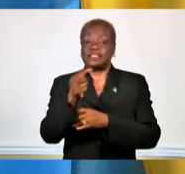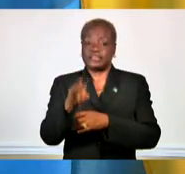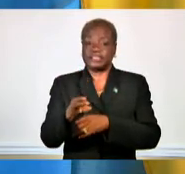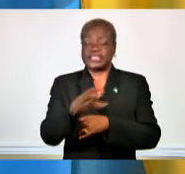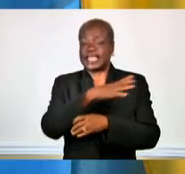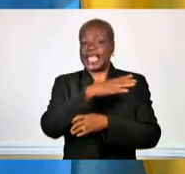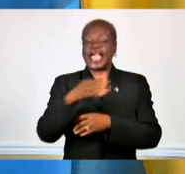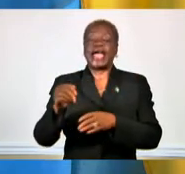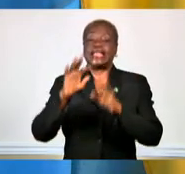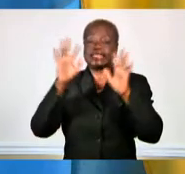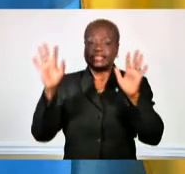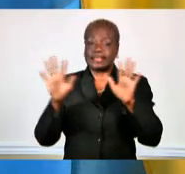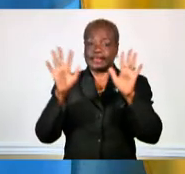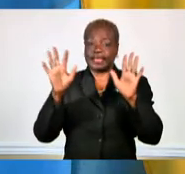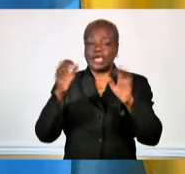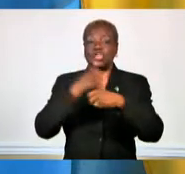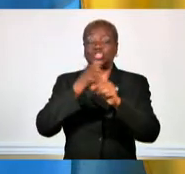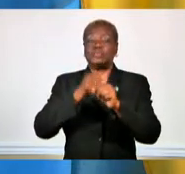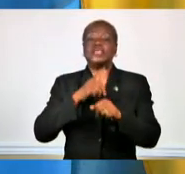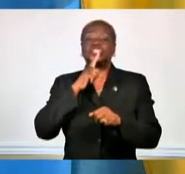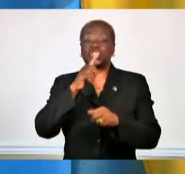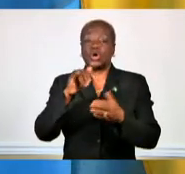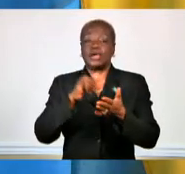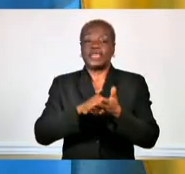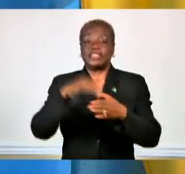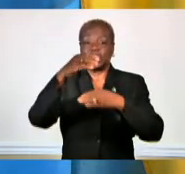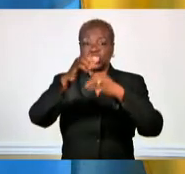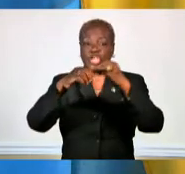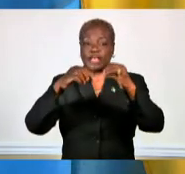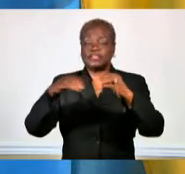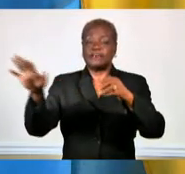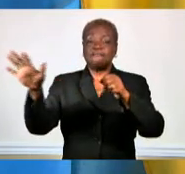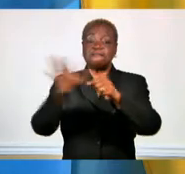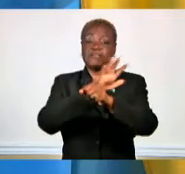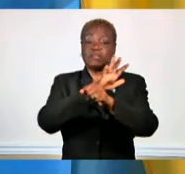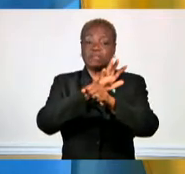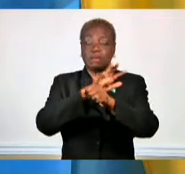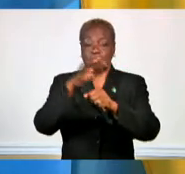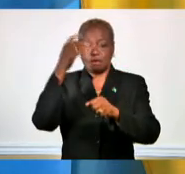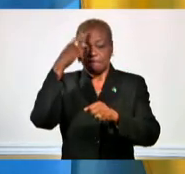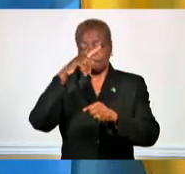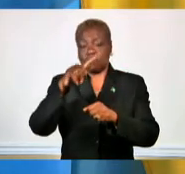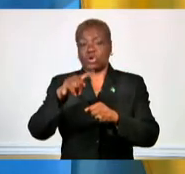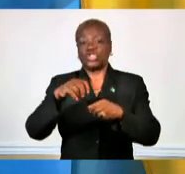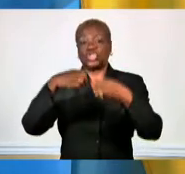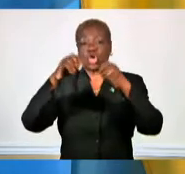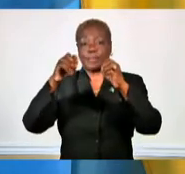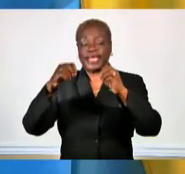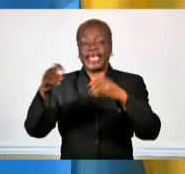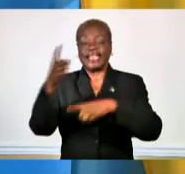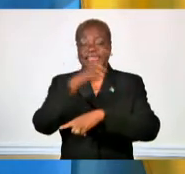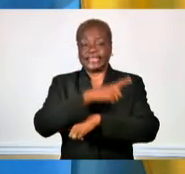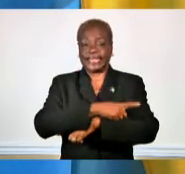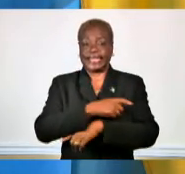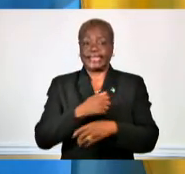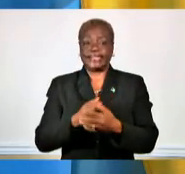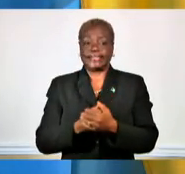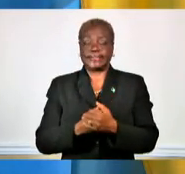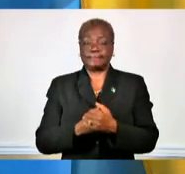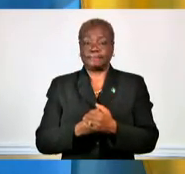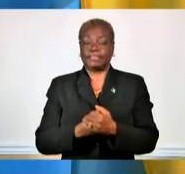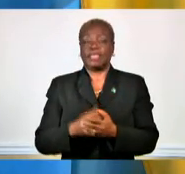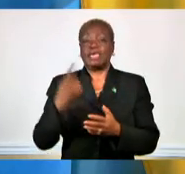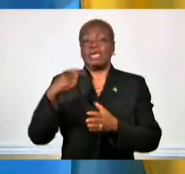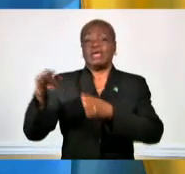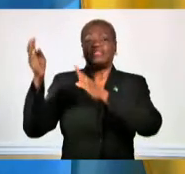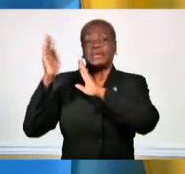Sunday to ensure that shelves are fully stocked for designated shopping days. The